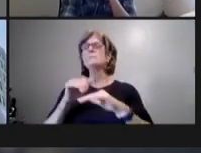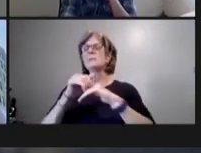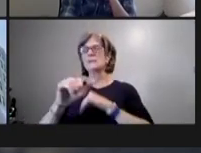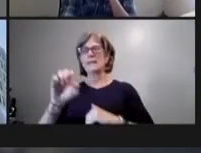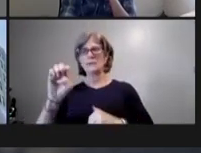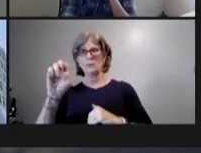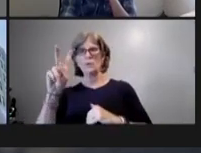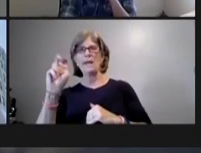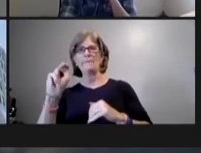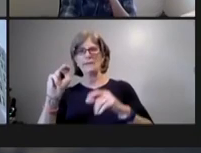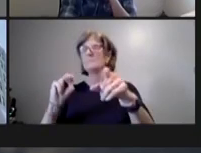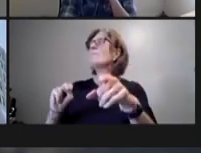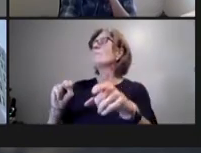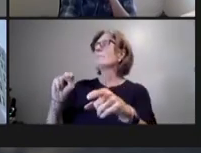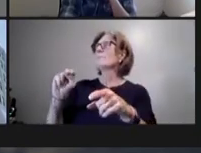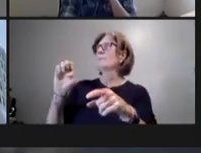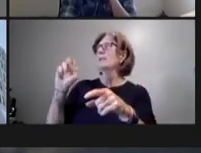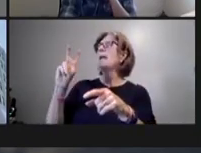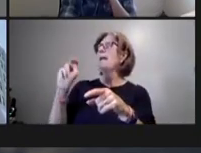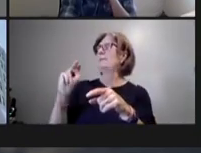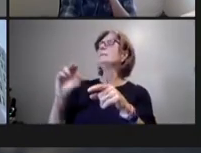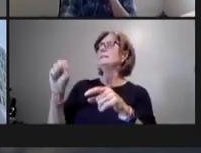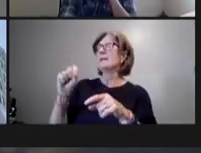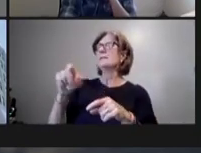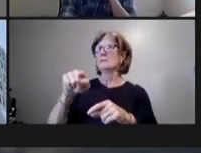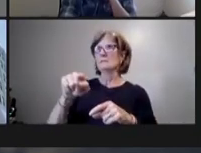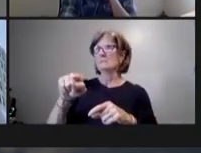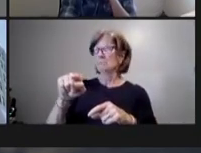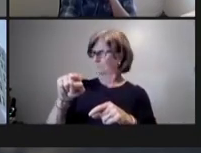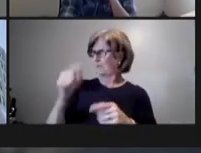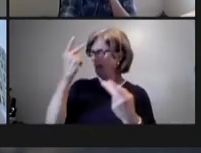Yes, but sorry if I'm misunderstanding though, but I